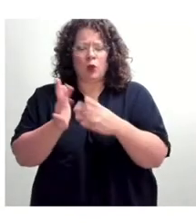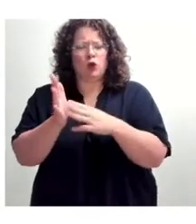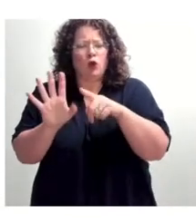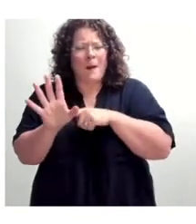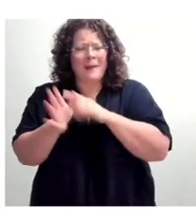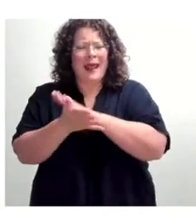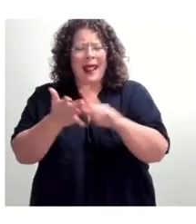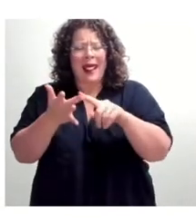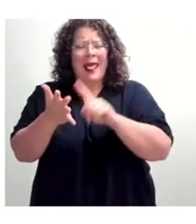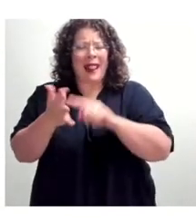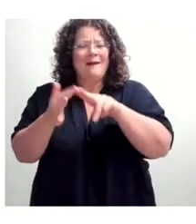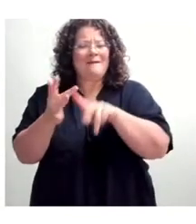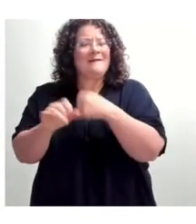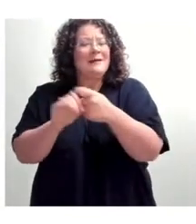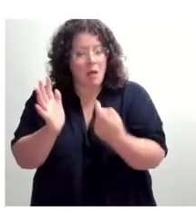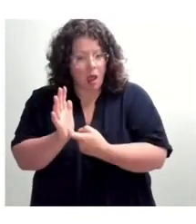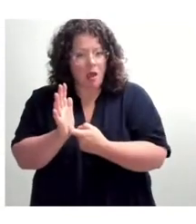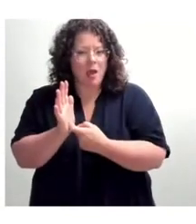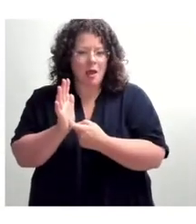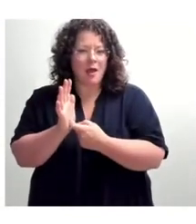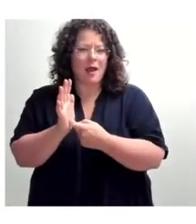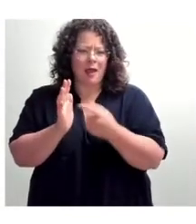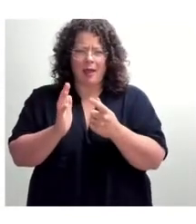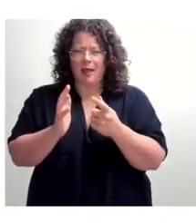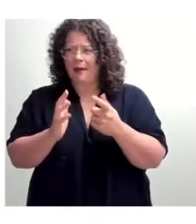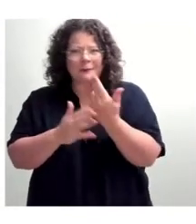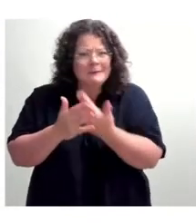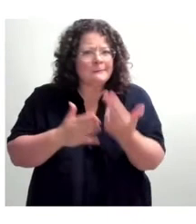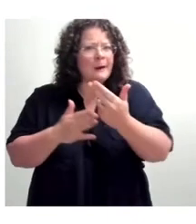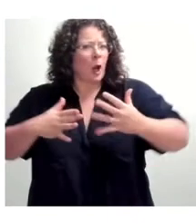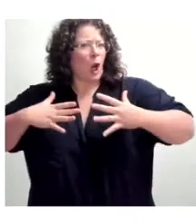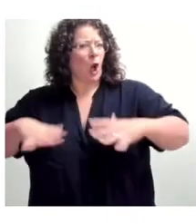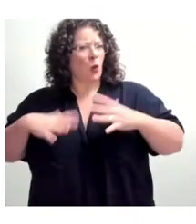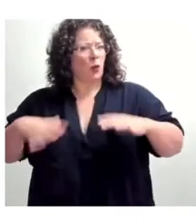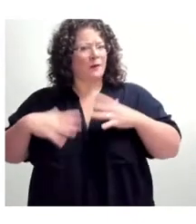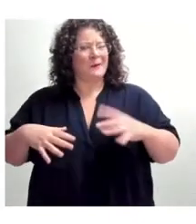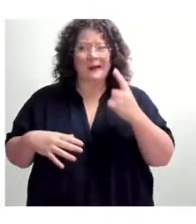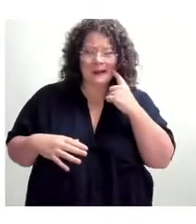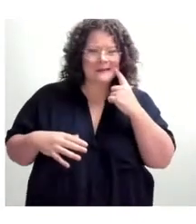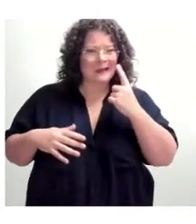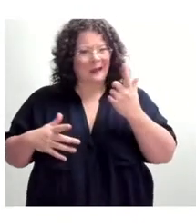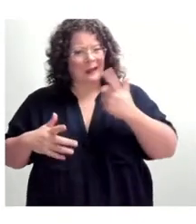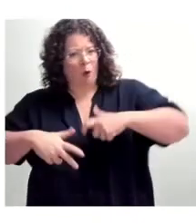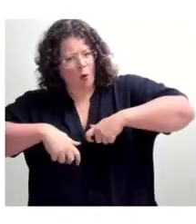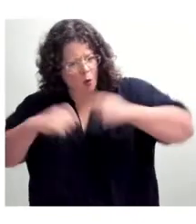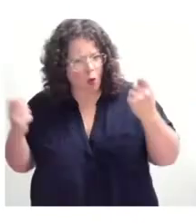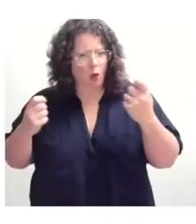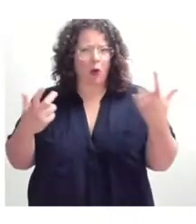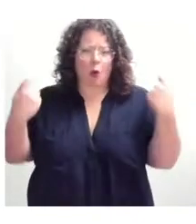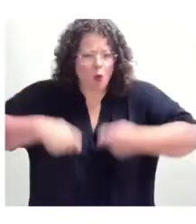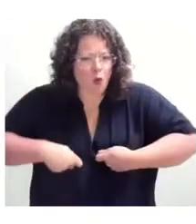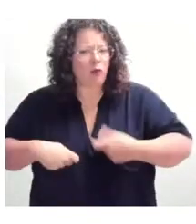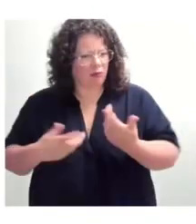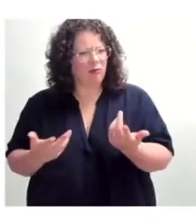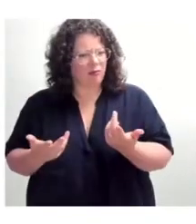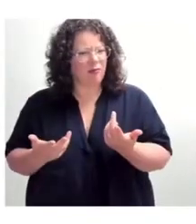and it came about a little bit because Tommy Hilfiger himself personally was touched in his family by disability, and an idea really